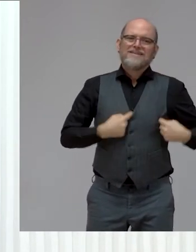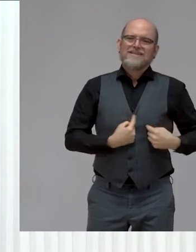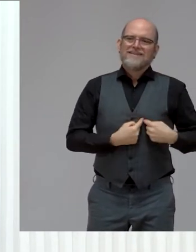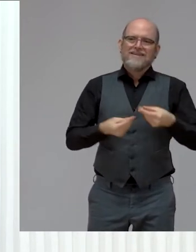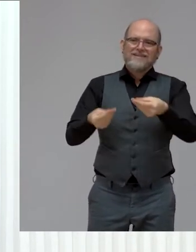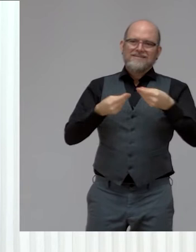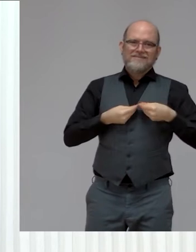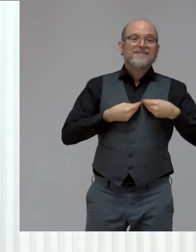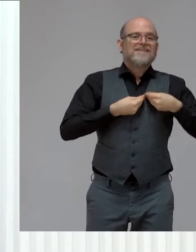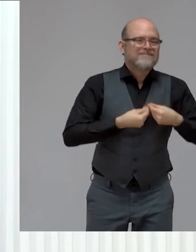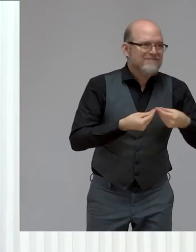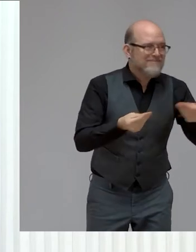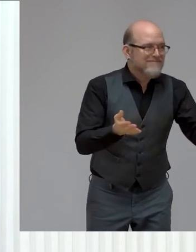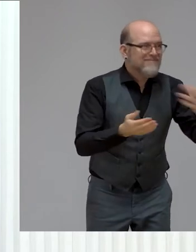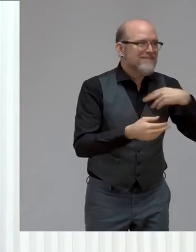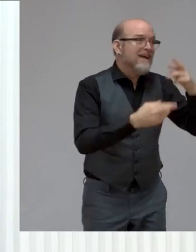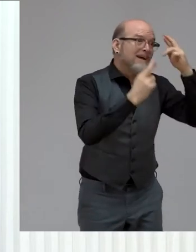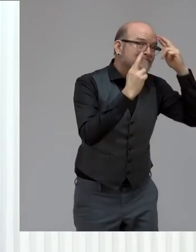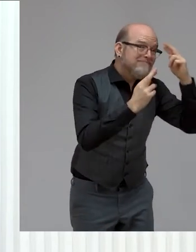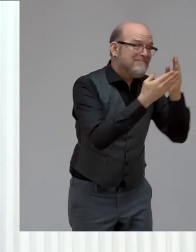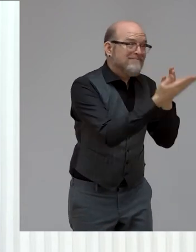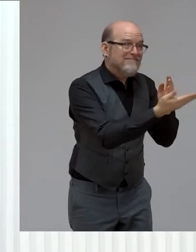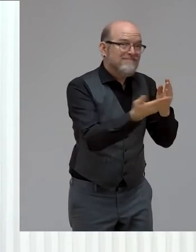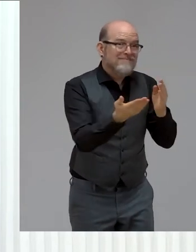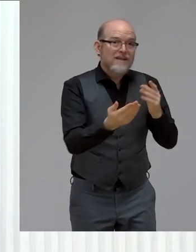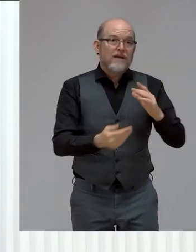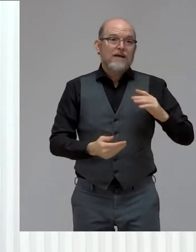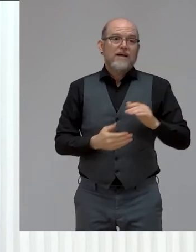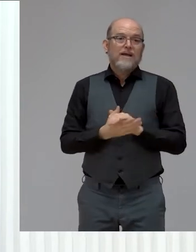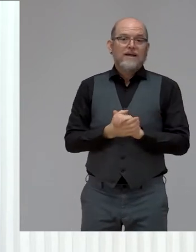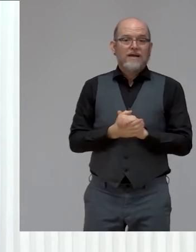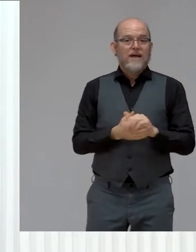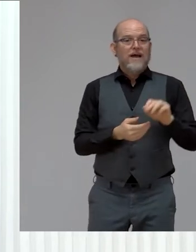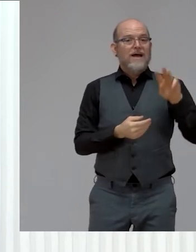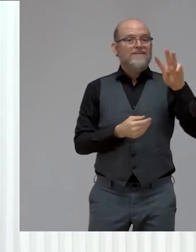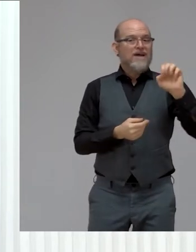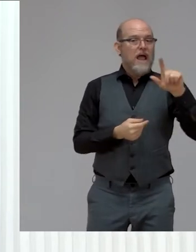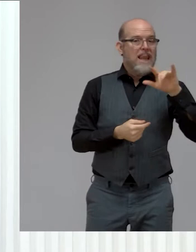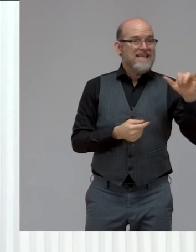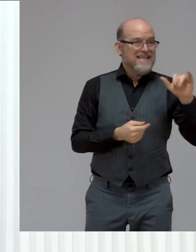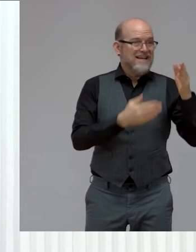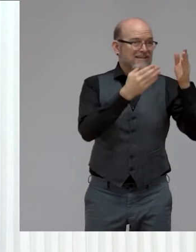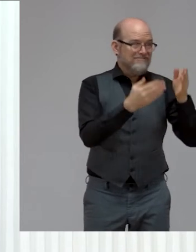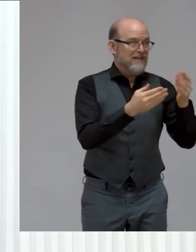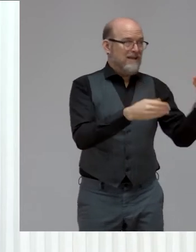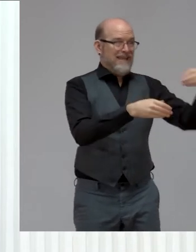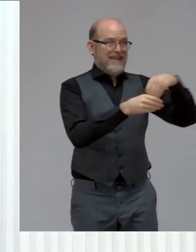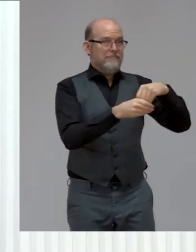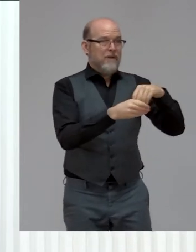Excellencies, Mrs. Waly, head of the United Nations headquarters in Vienna.